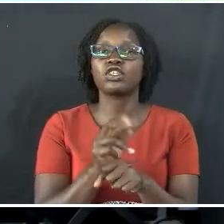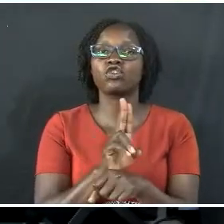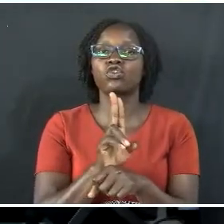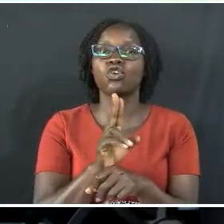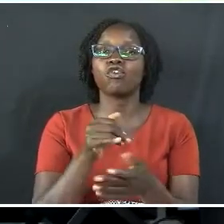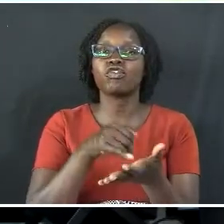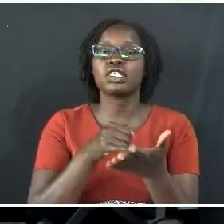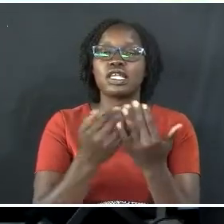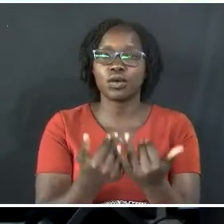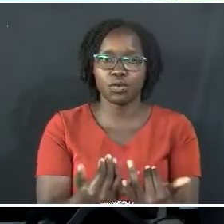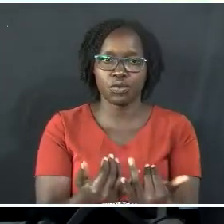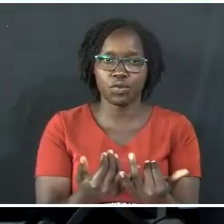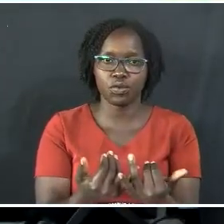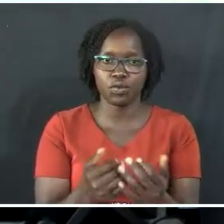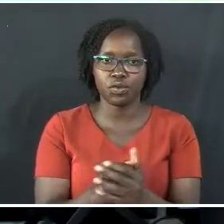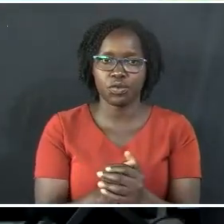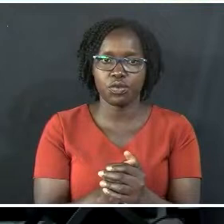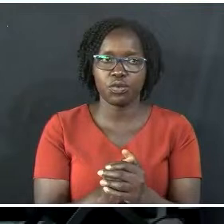now.